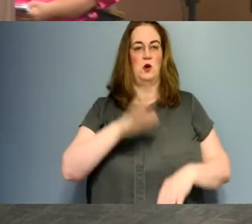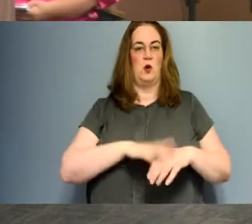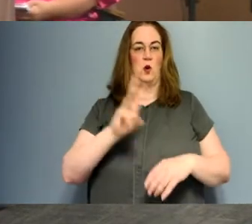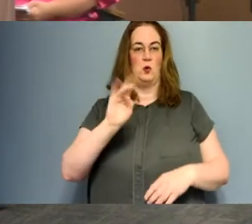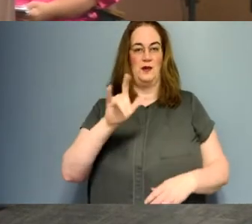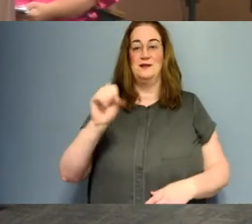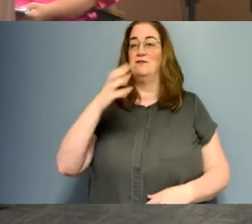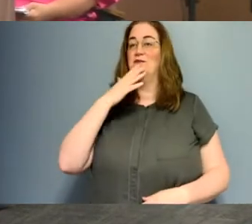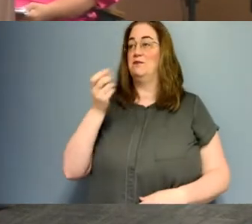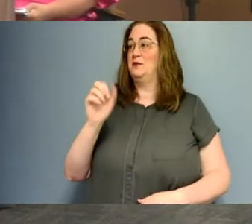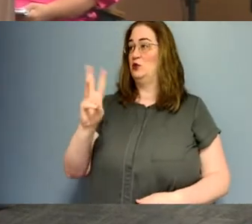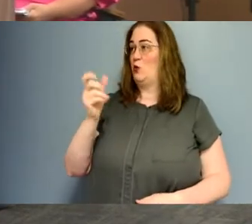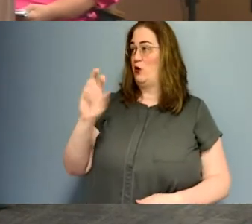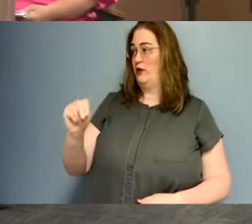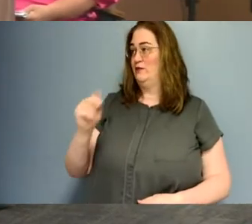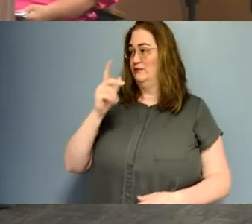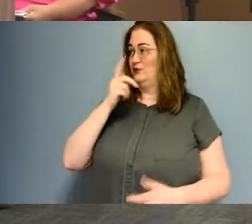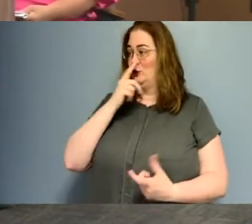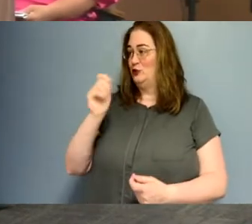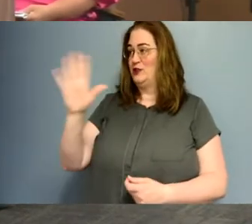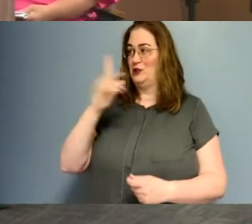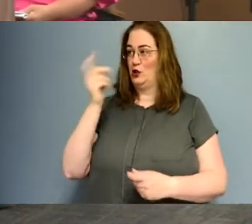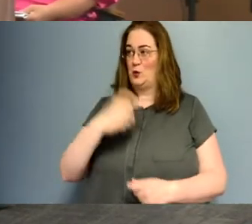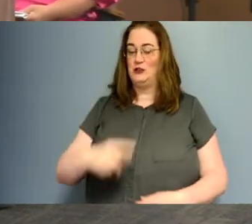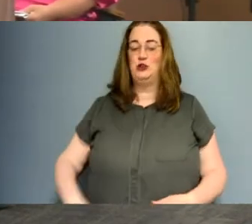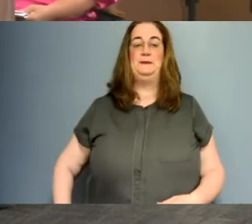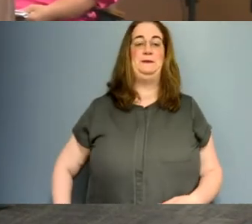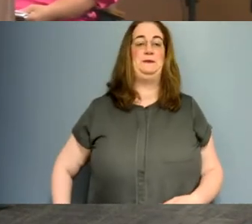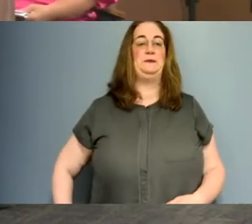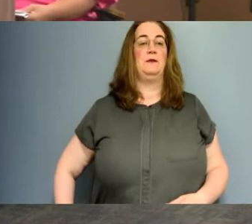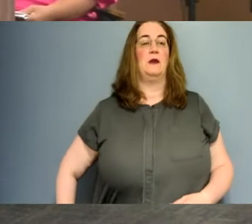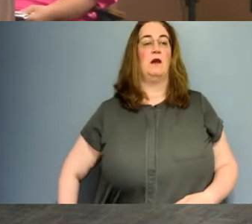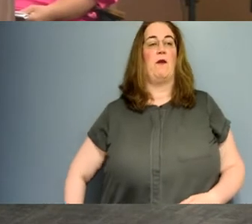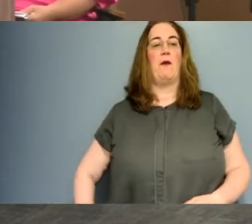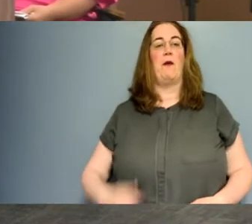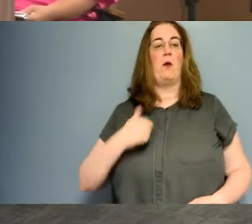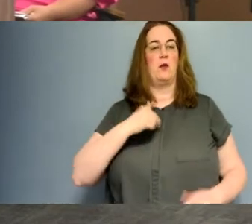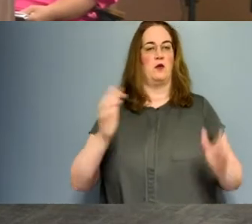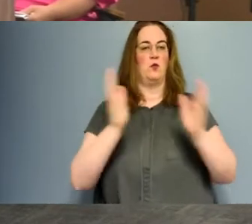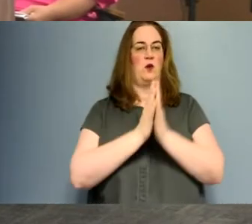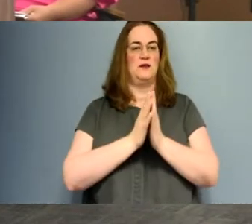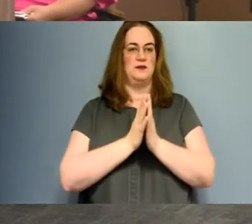your interesting question. We are requesting